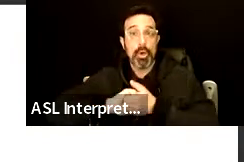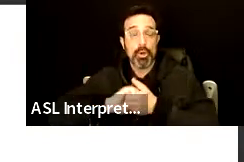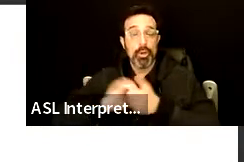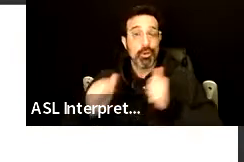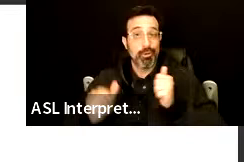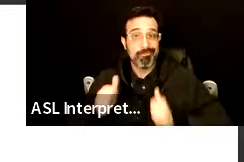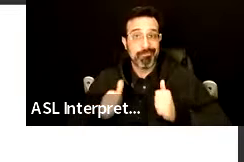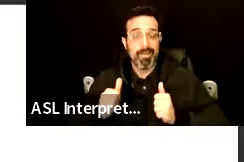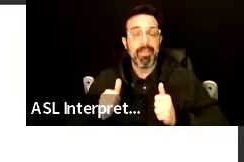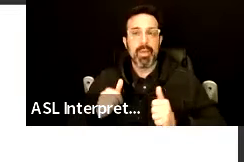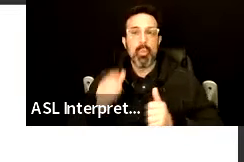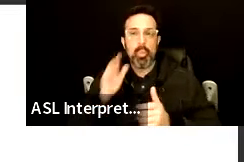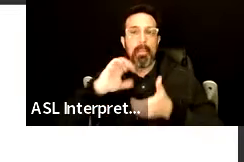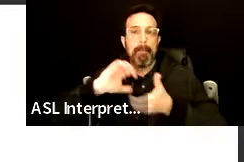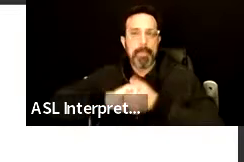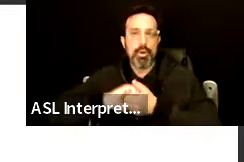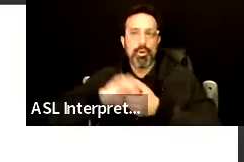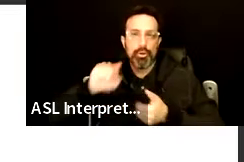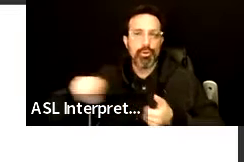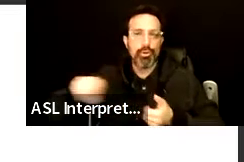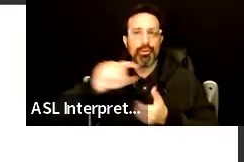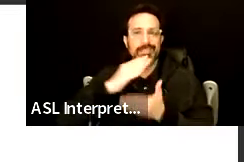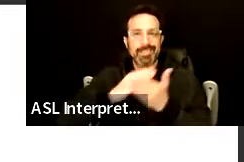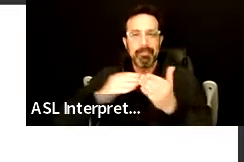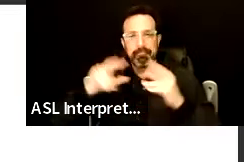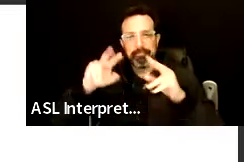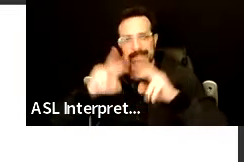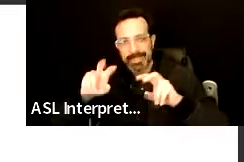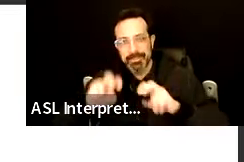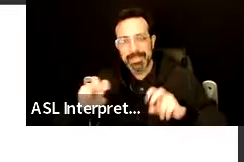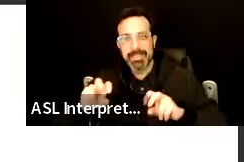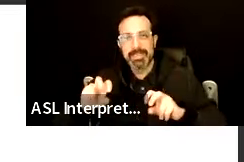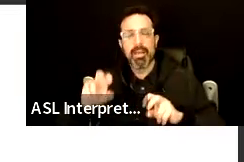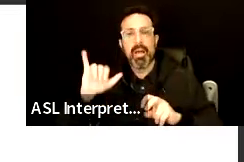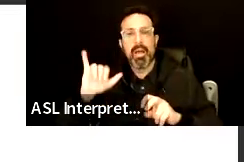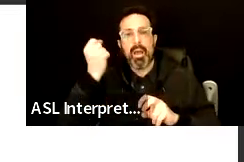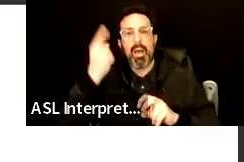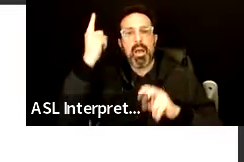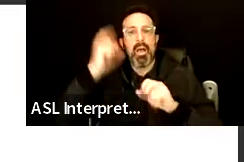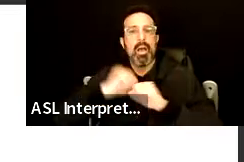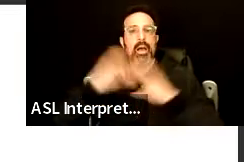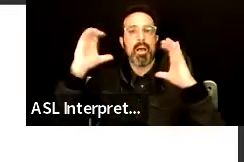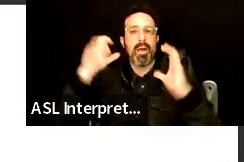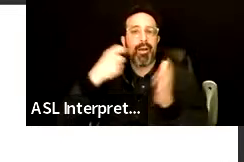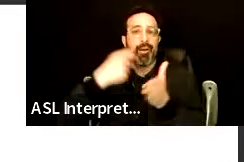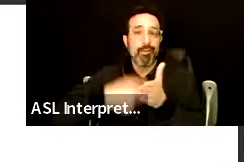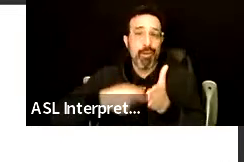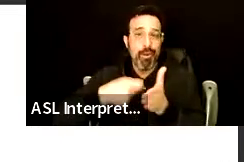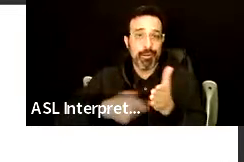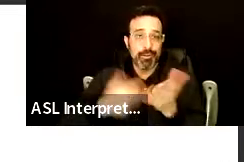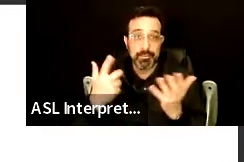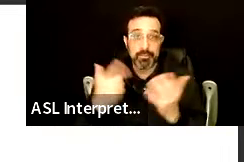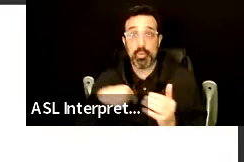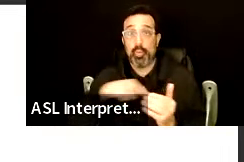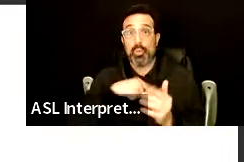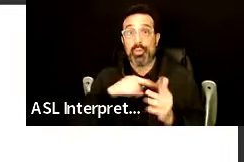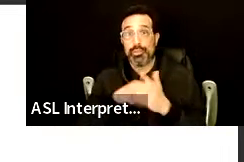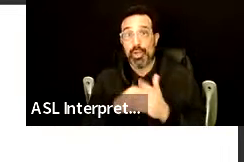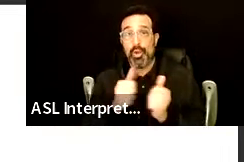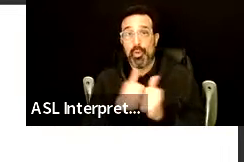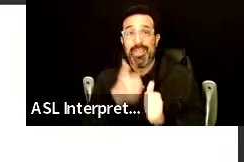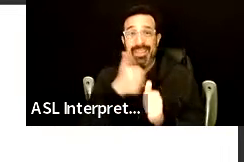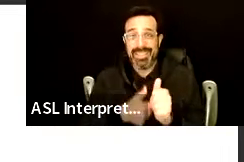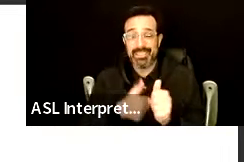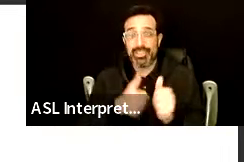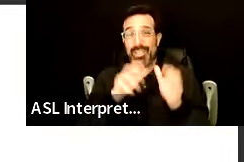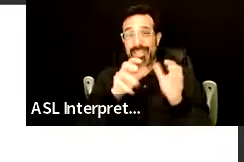that's where our partners are going to do some of that assessment and really that understanding around cost. So while we're starting with each